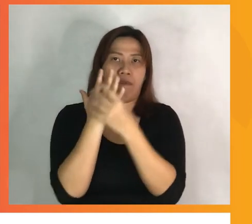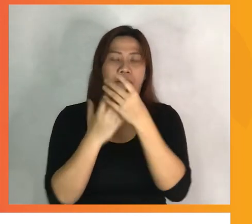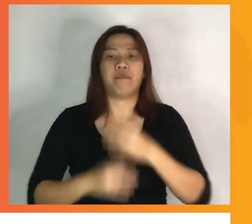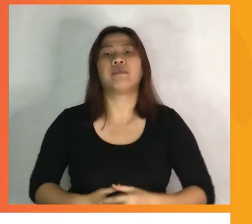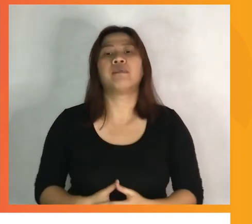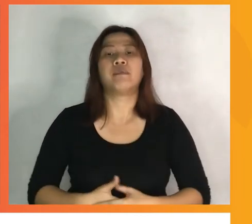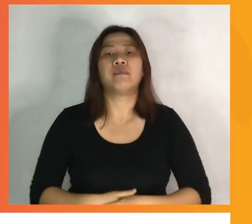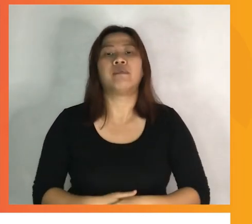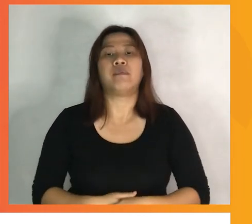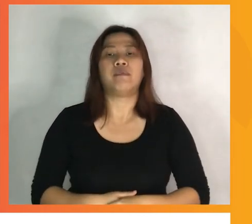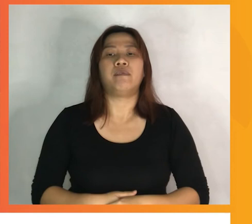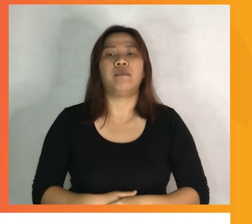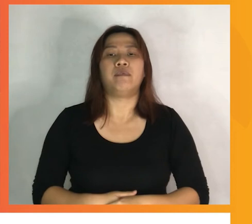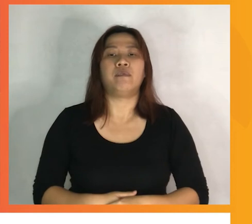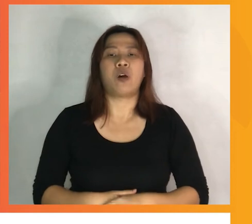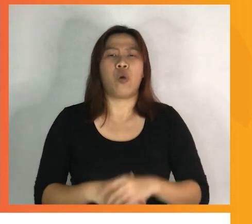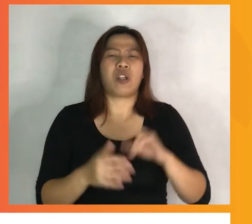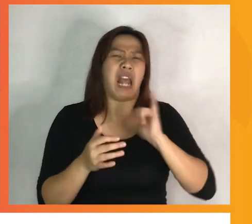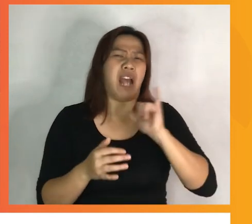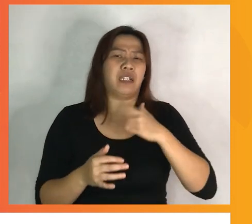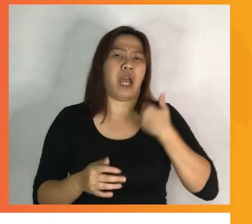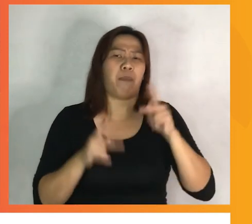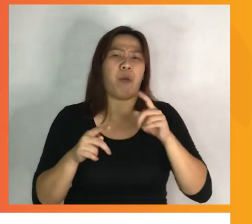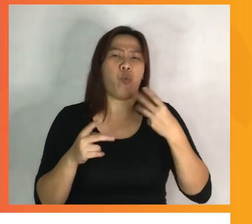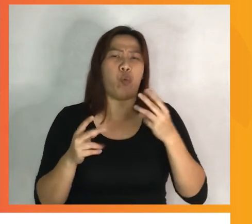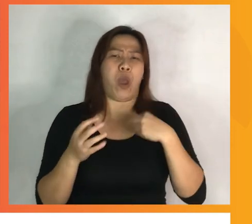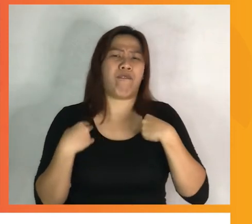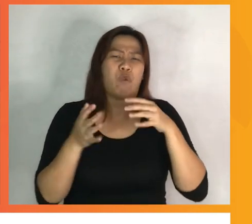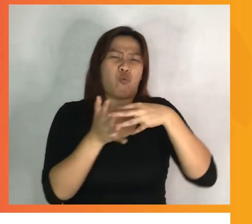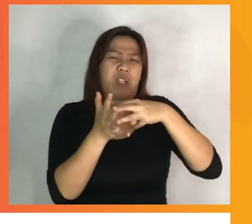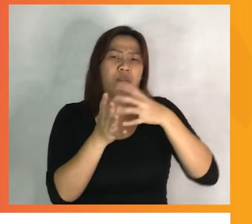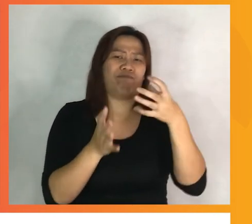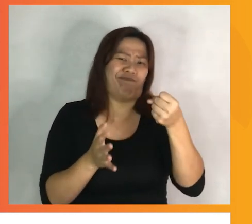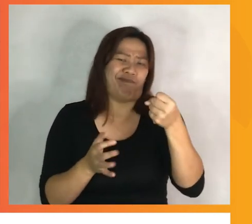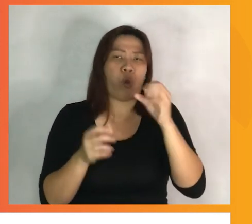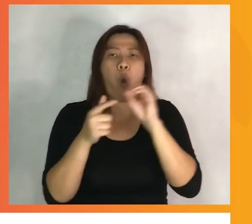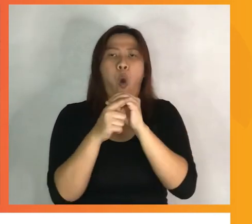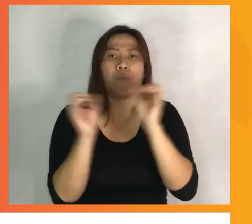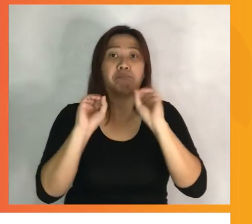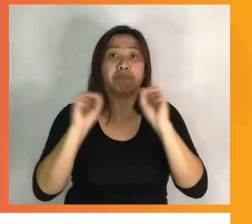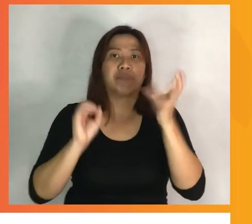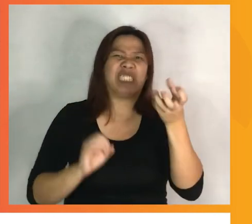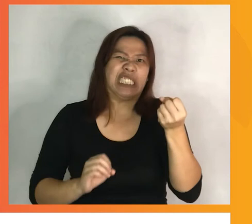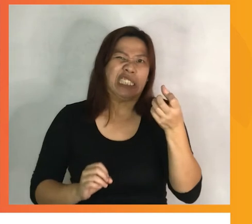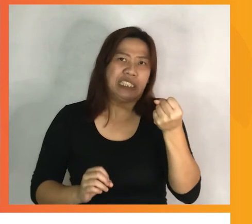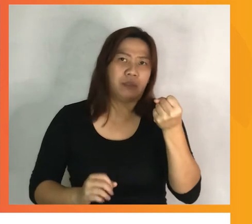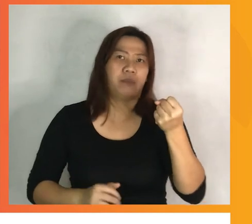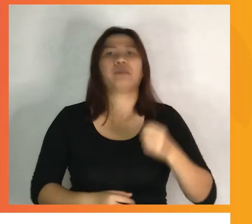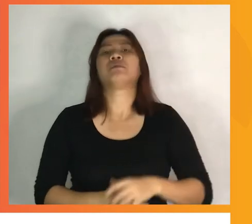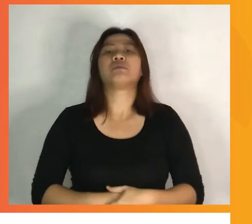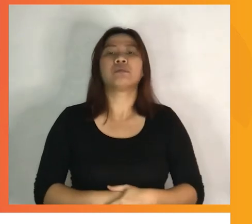or an oven mitt can be used, particularly by young people who may have impaired or absent